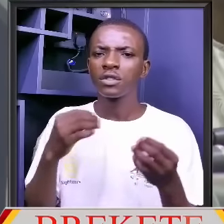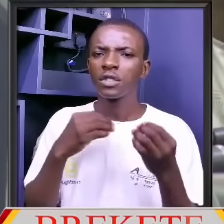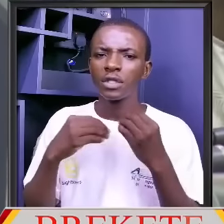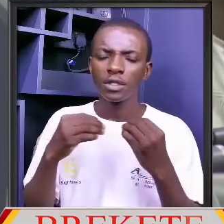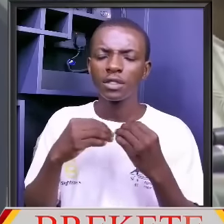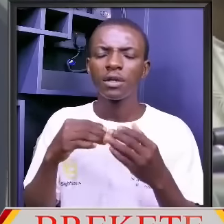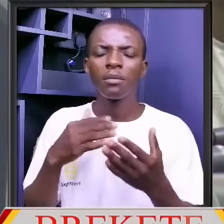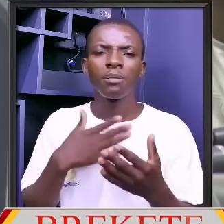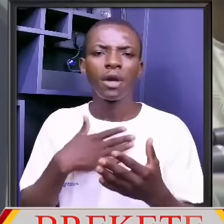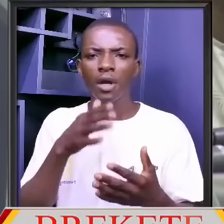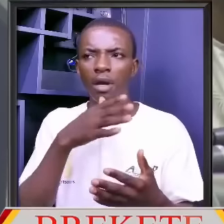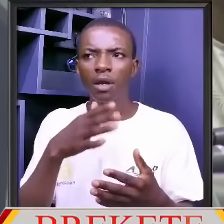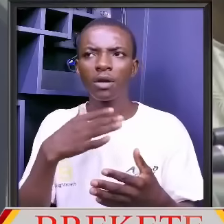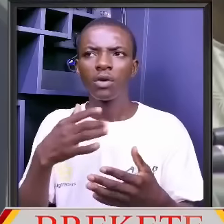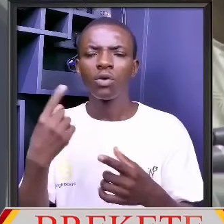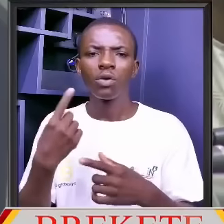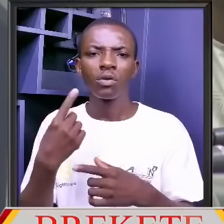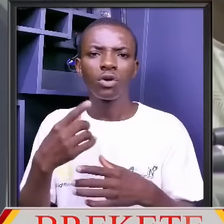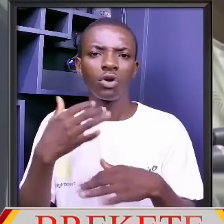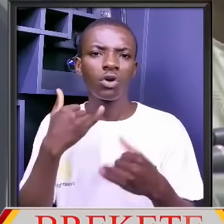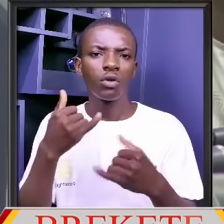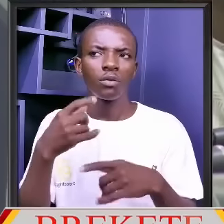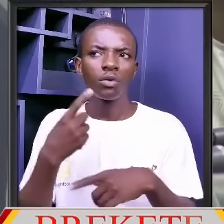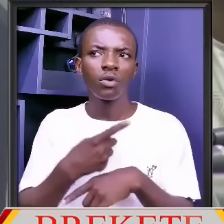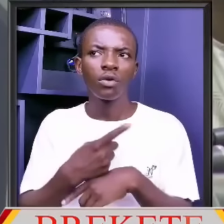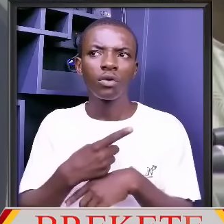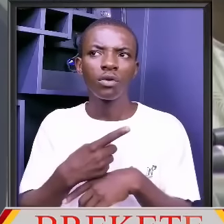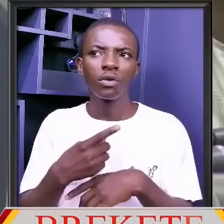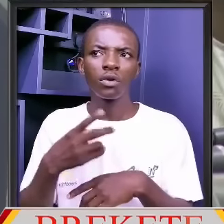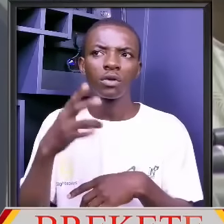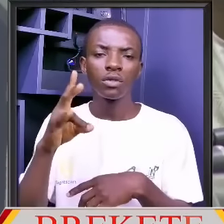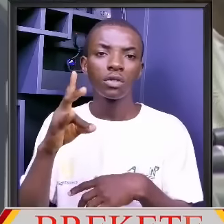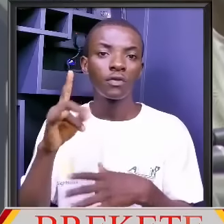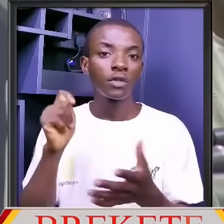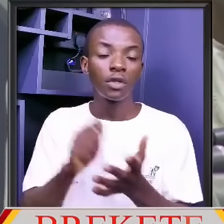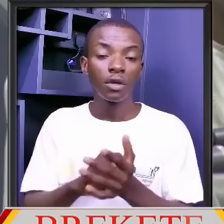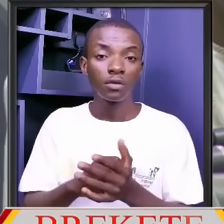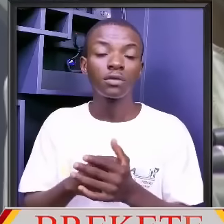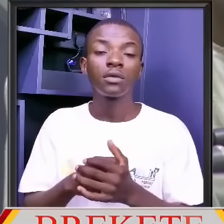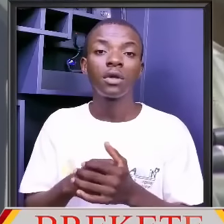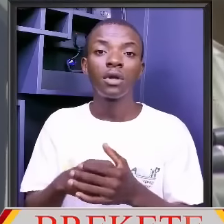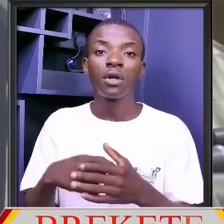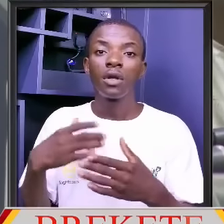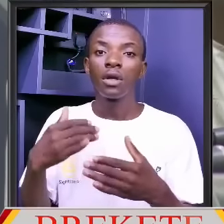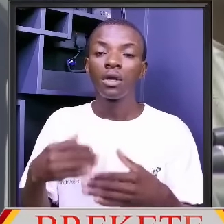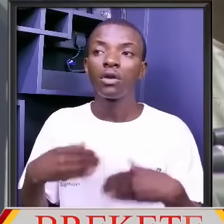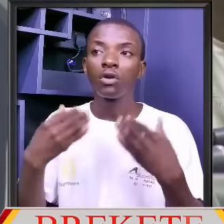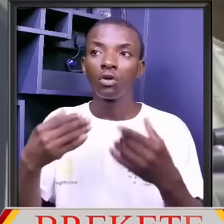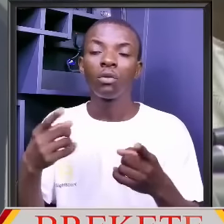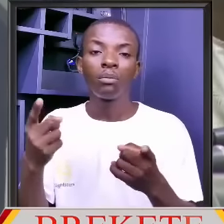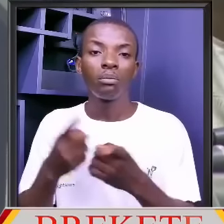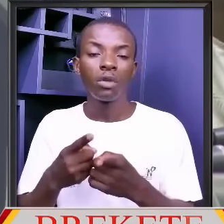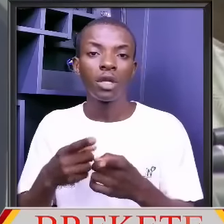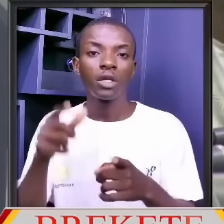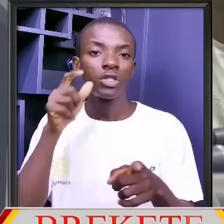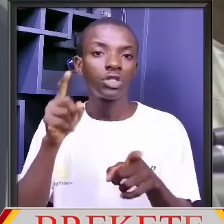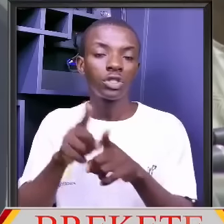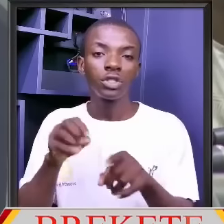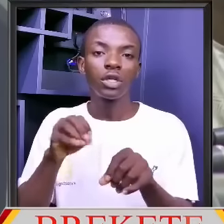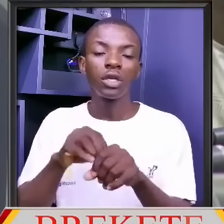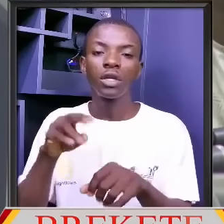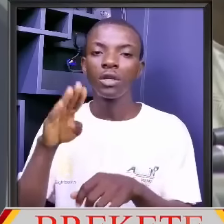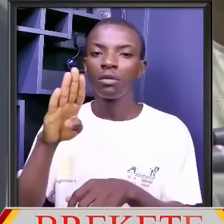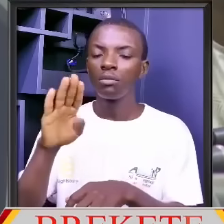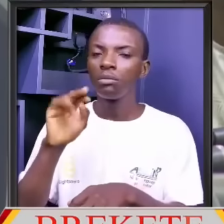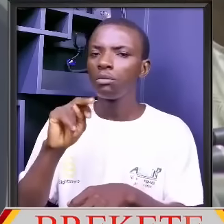eat. My grandmama can't call me one day, can't say the money don't reach 7,000 plus. Say make him carry me go meet his sister for